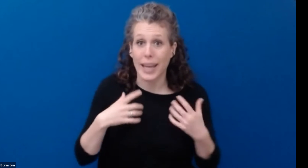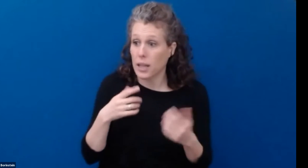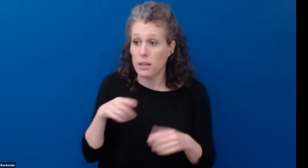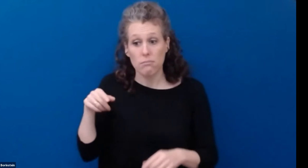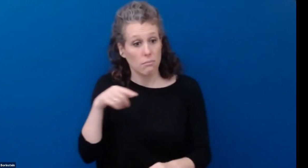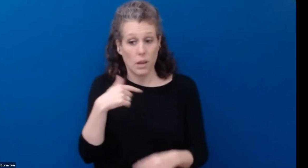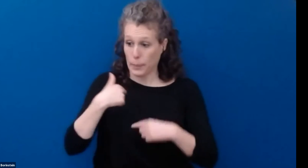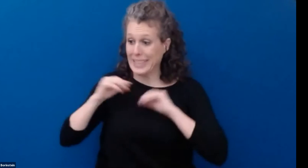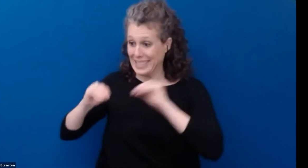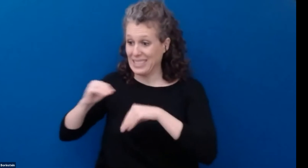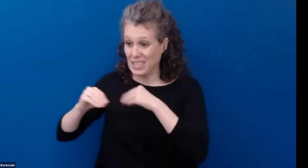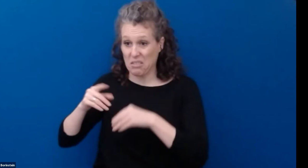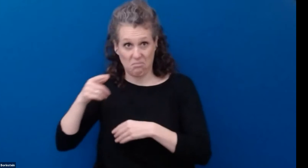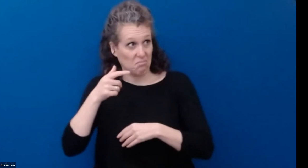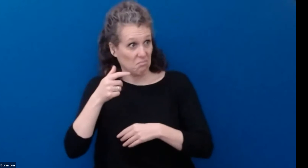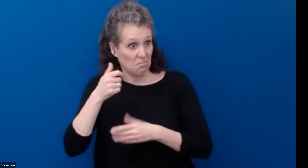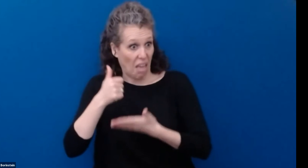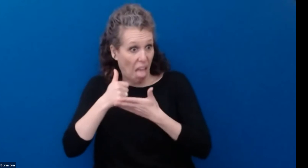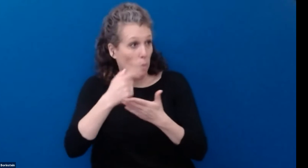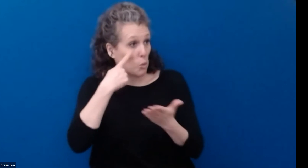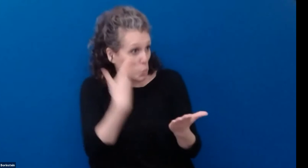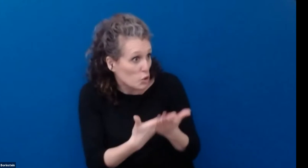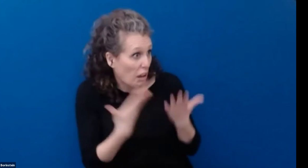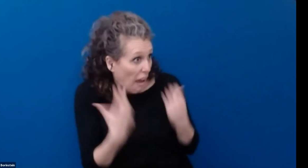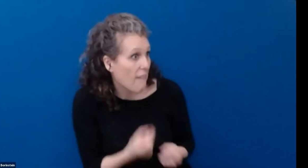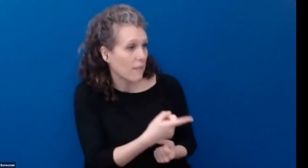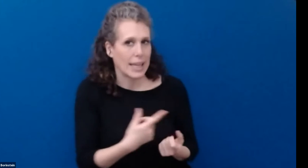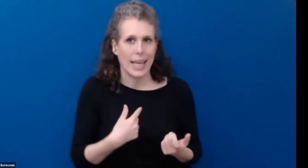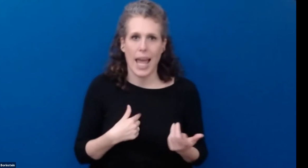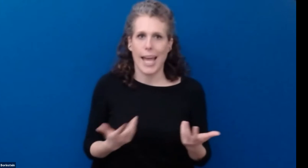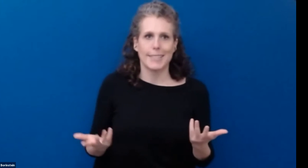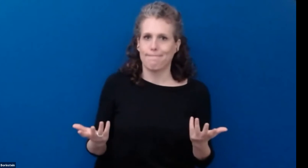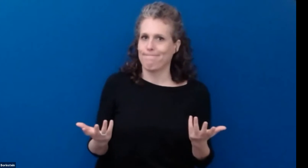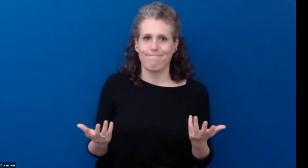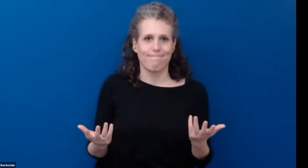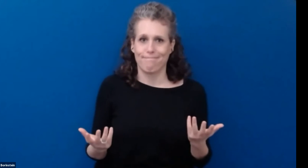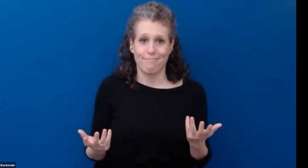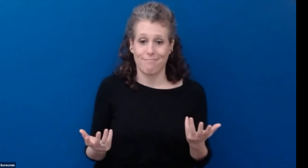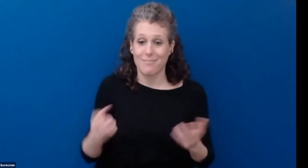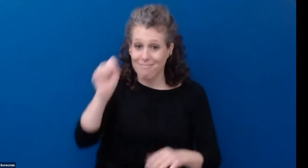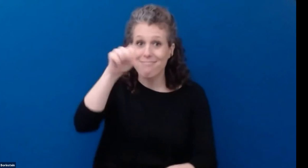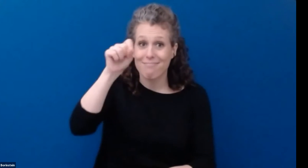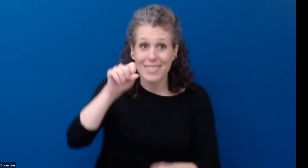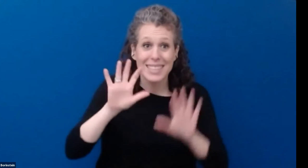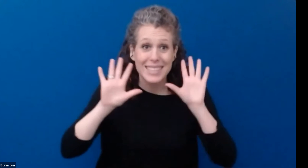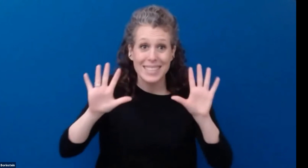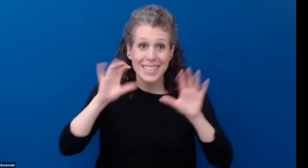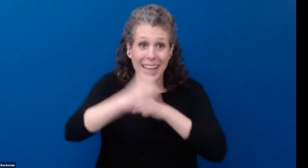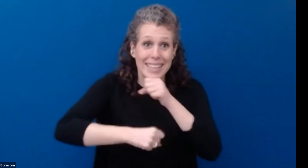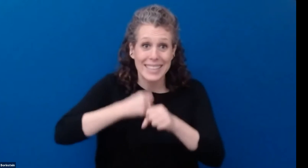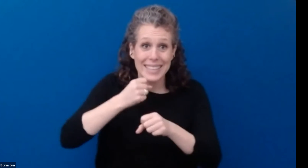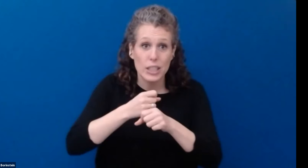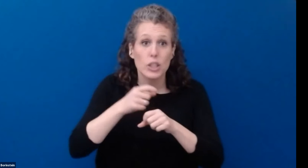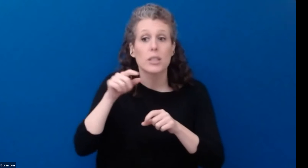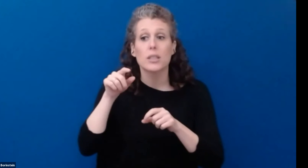future? Yes, that's the problem. I mean, even if we for some 10 years at least have had for web developers this